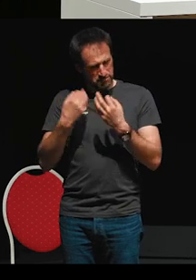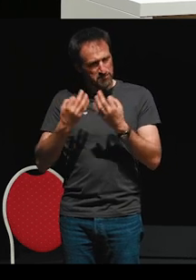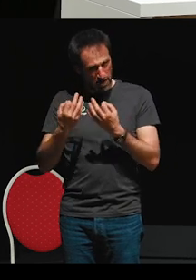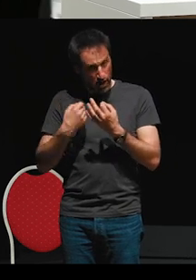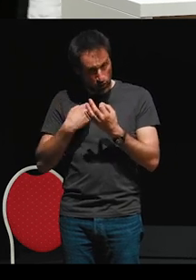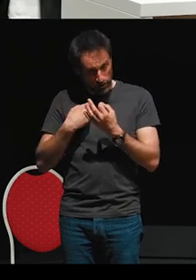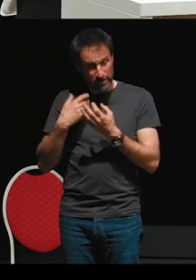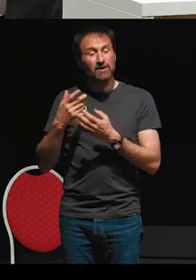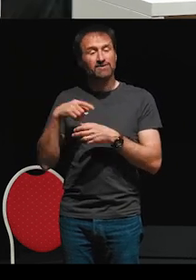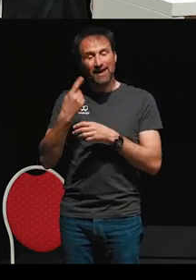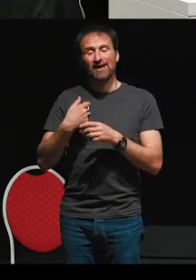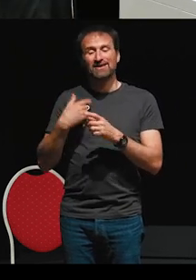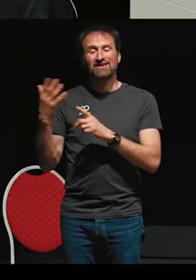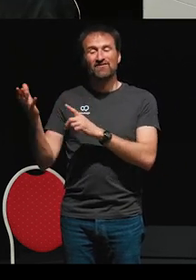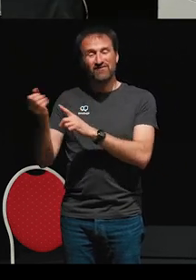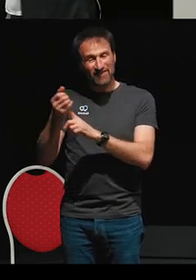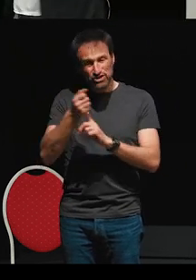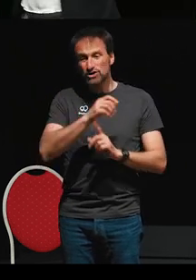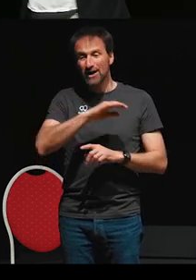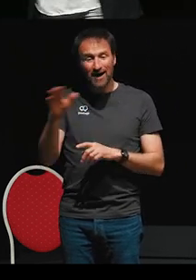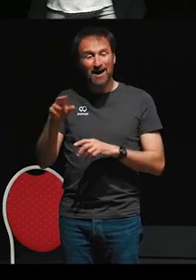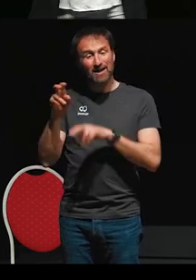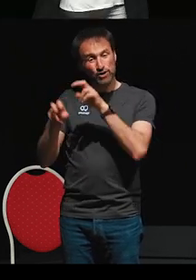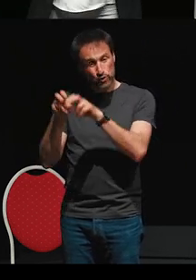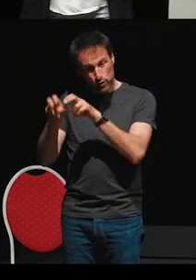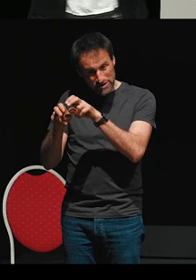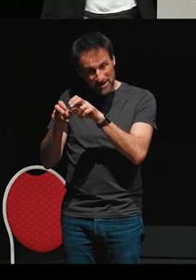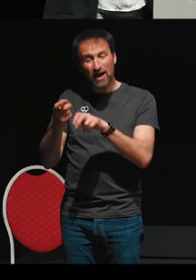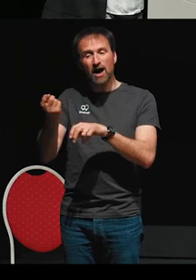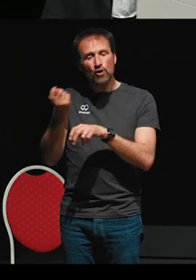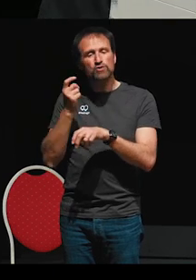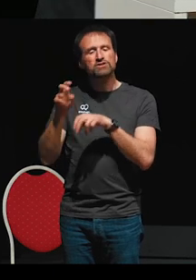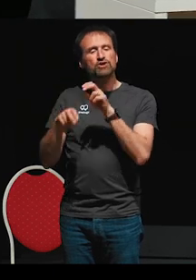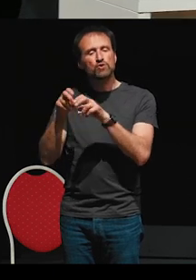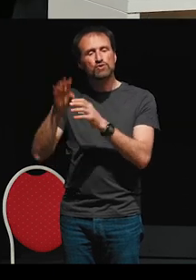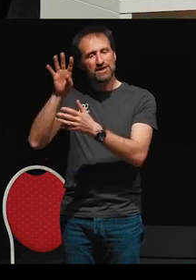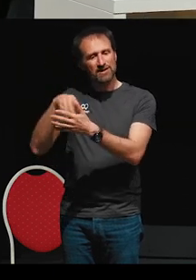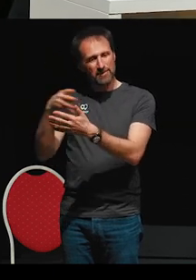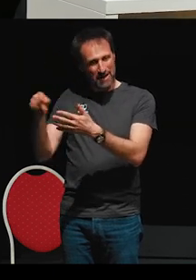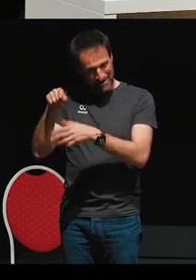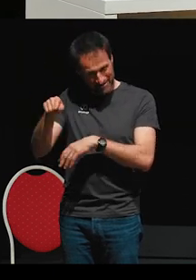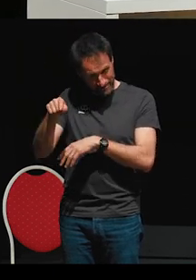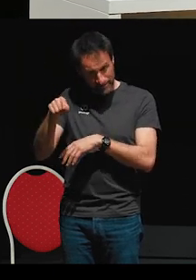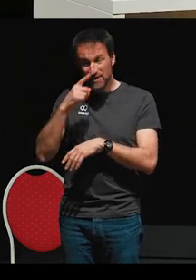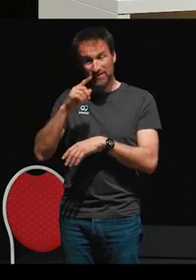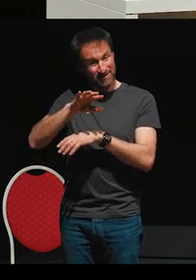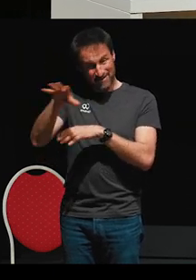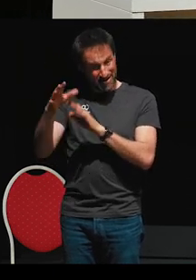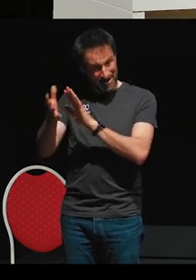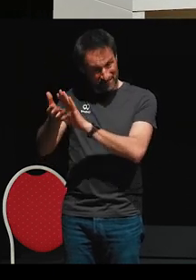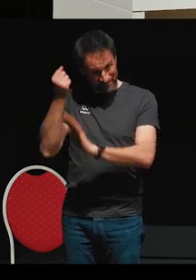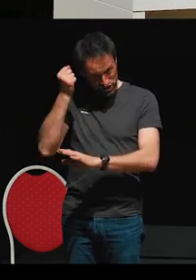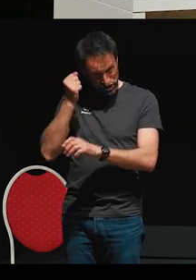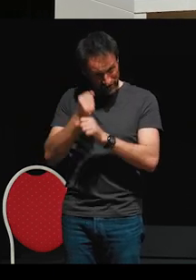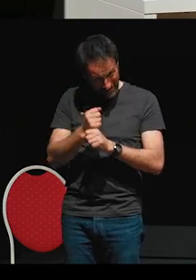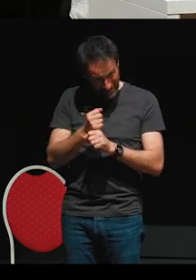that I'm doing is fetching all the users from the user table. And after doing all of that, I'm